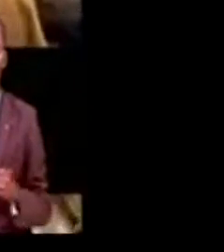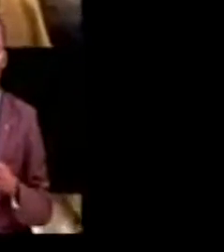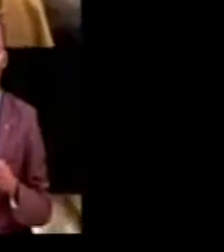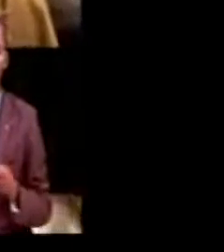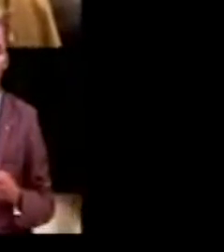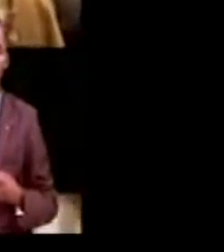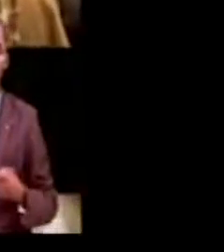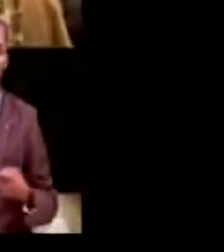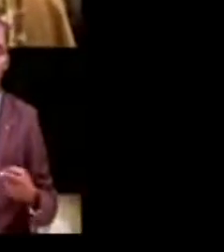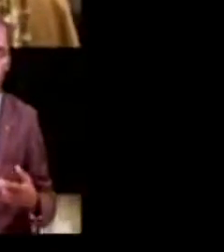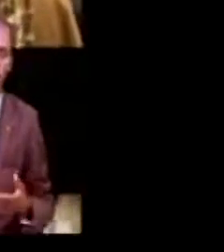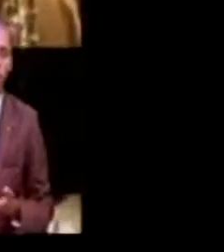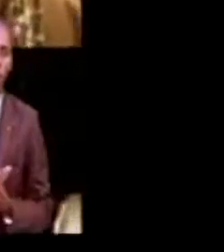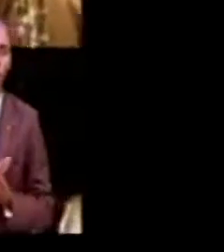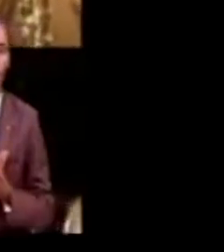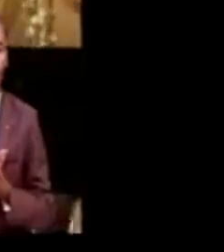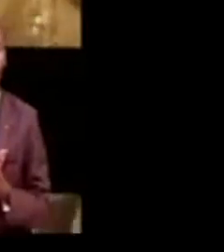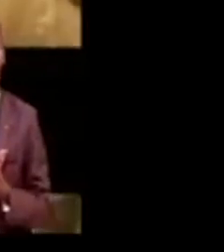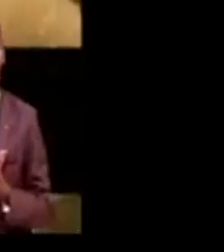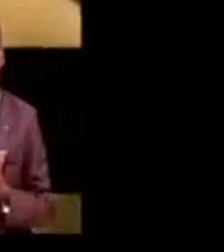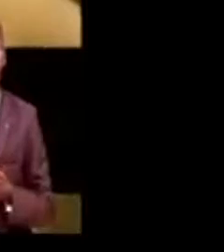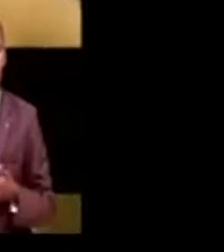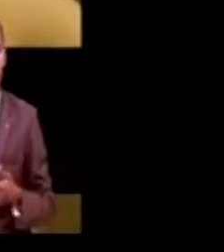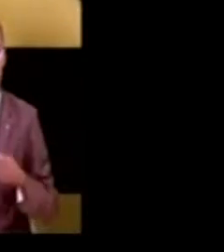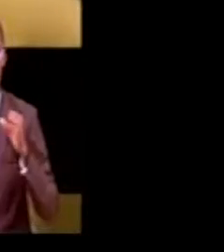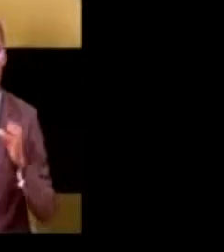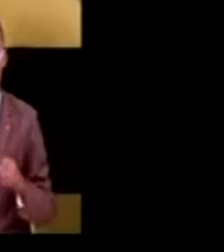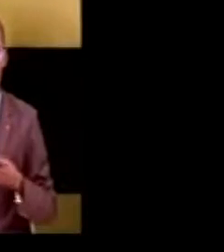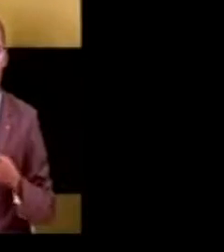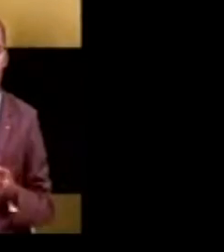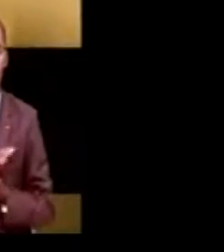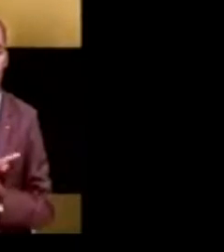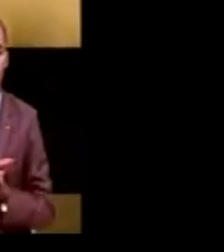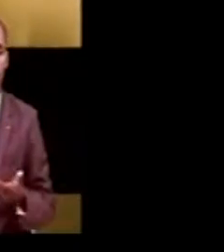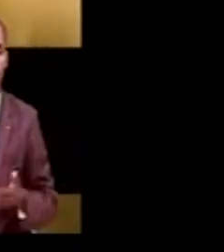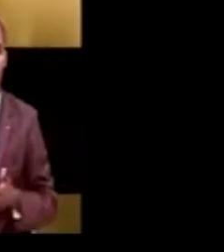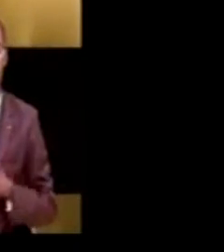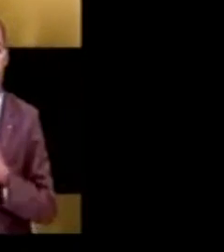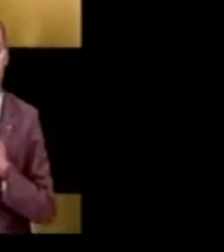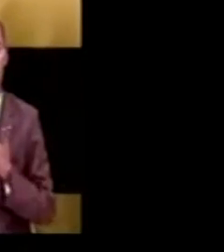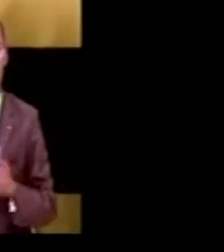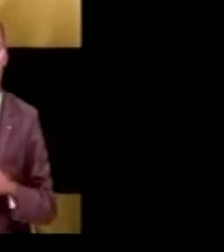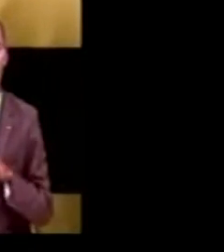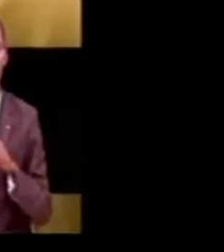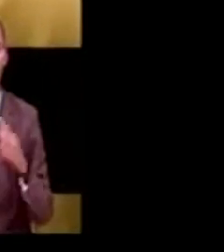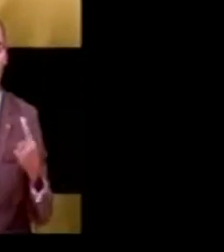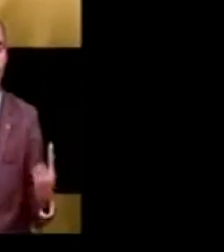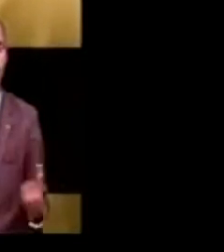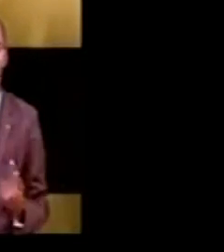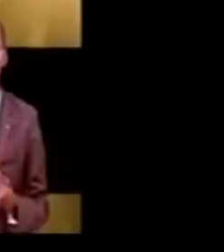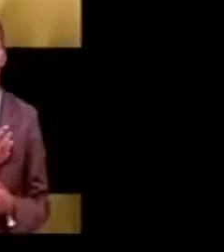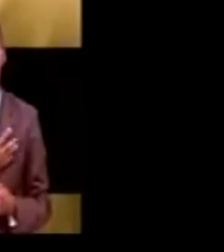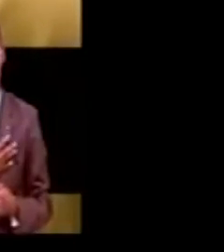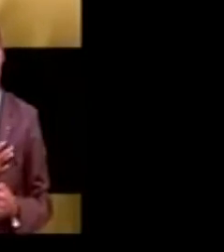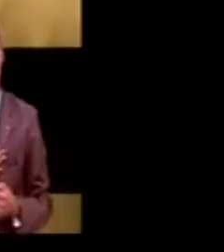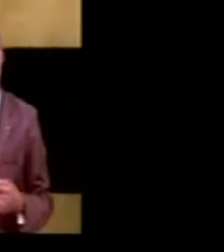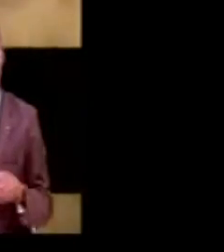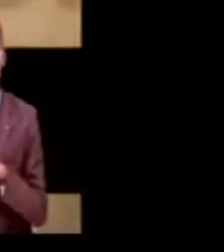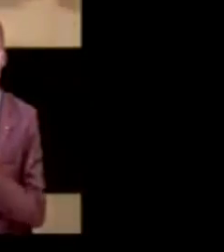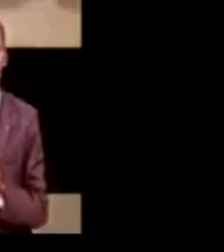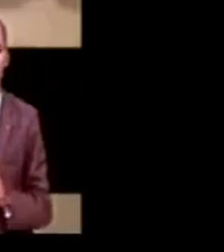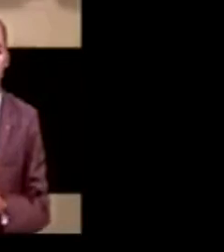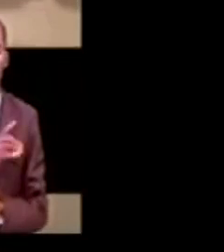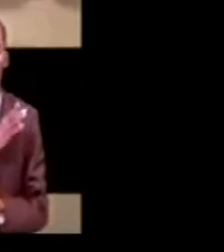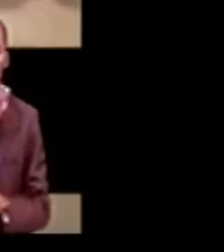Jesus had the power to renew, the power